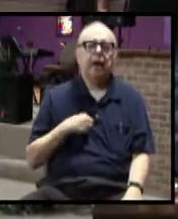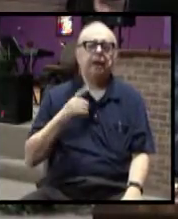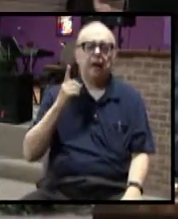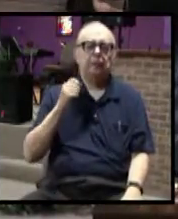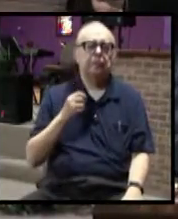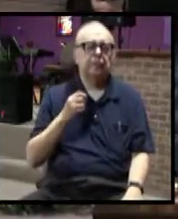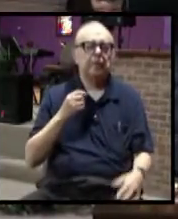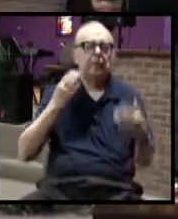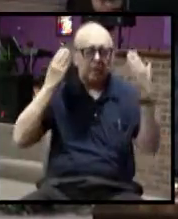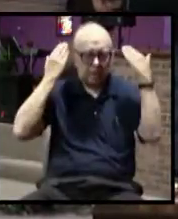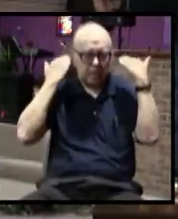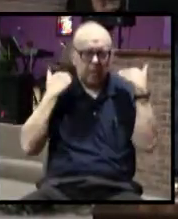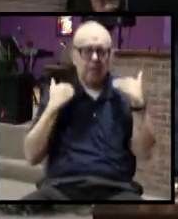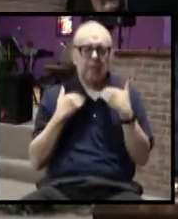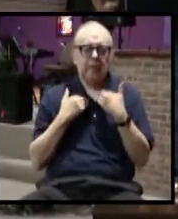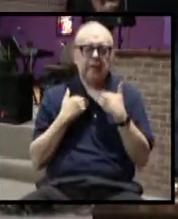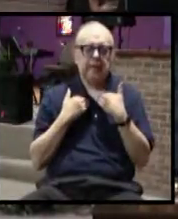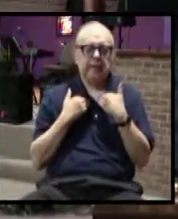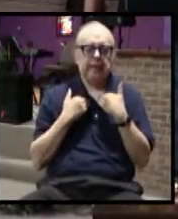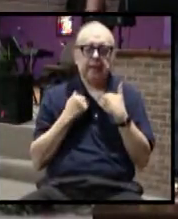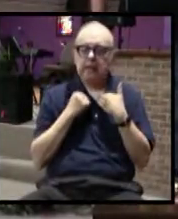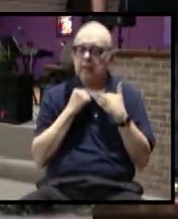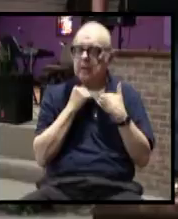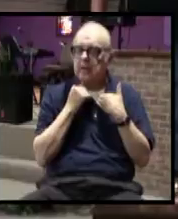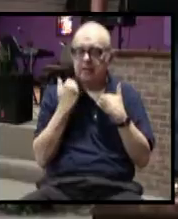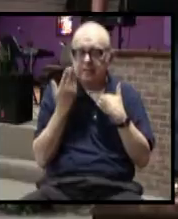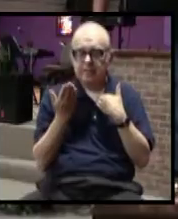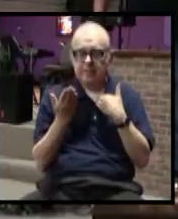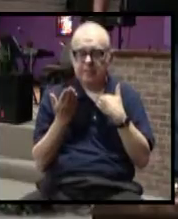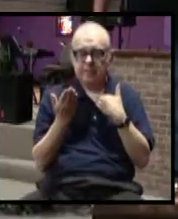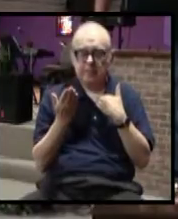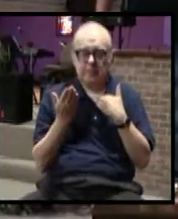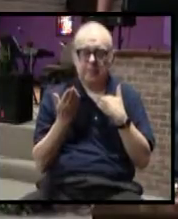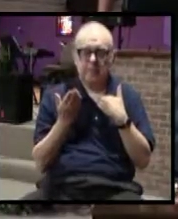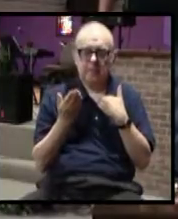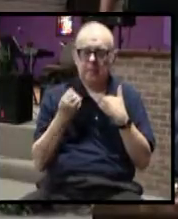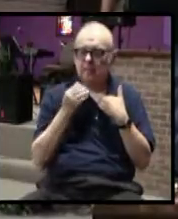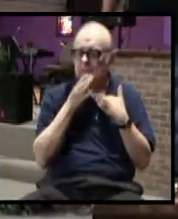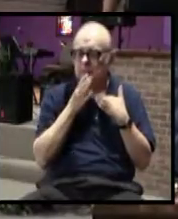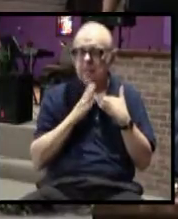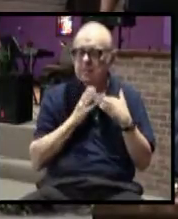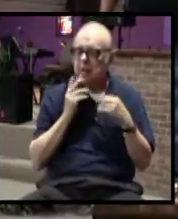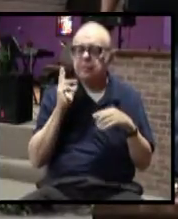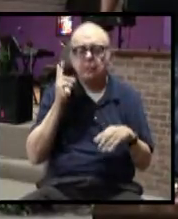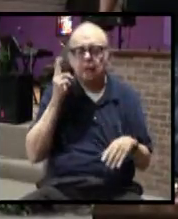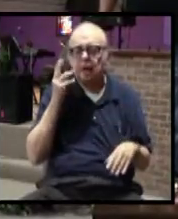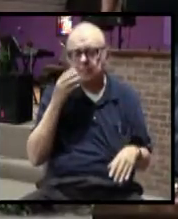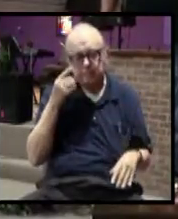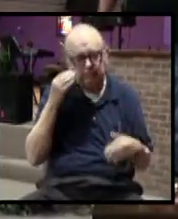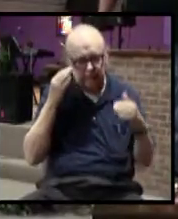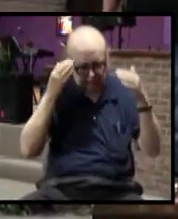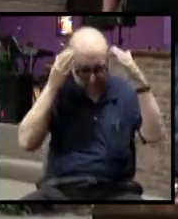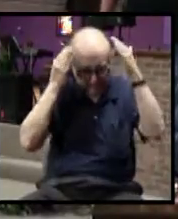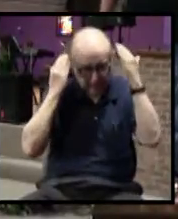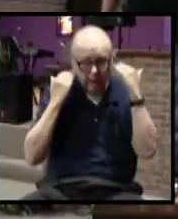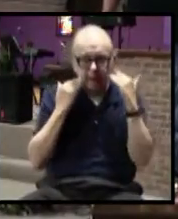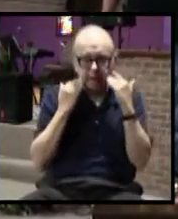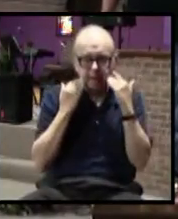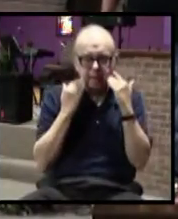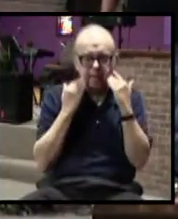Women had to have long hair. It was a disgrace for women to have short hair. Women were not to cut their hair.